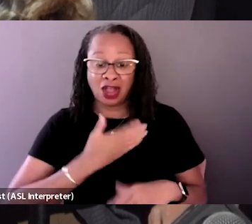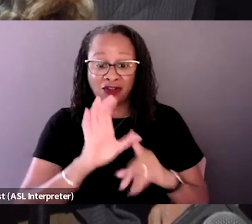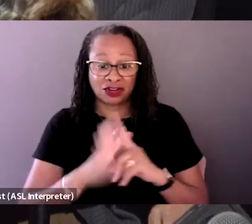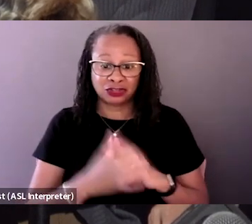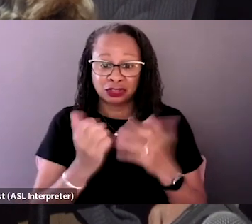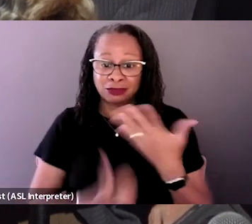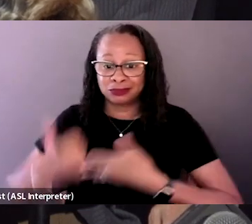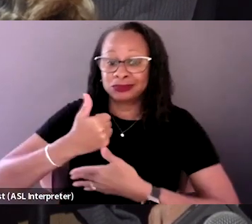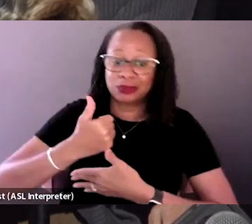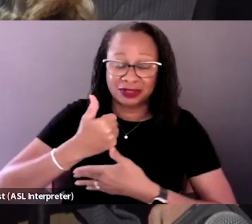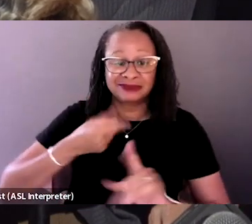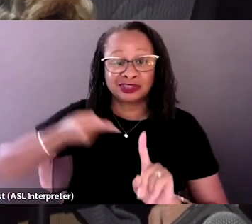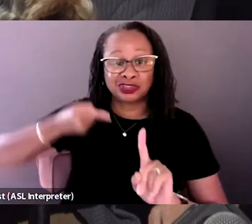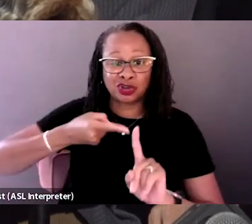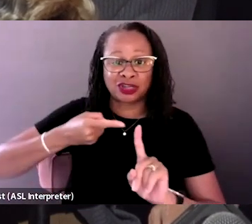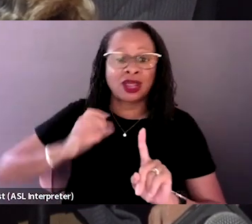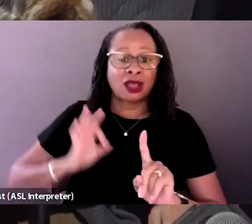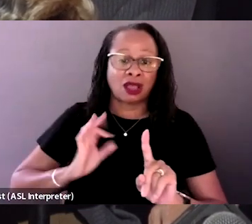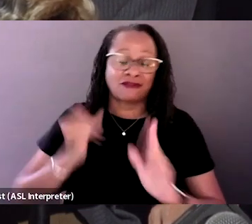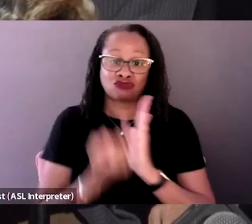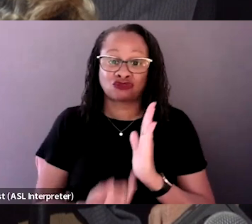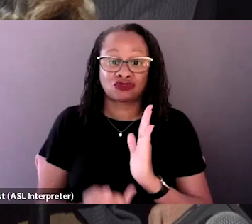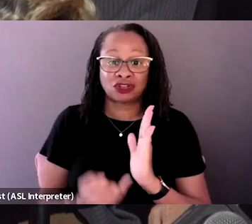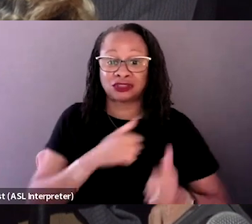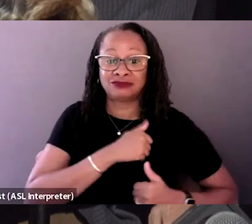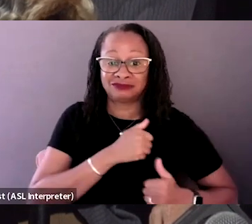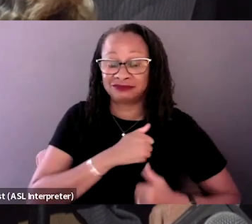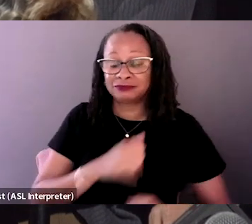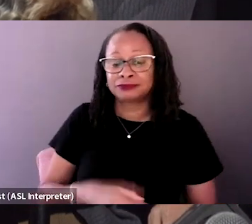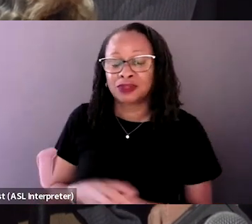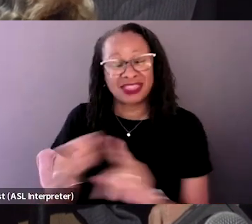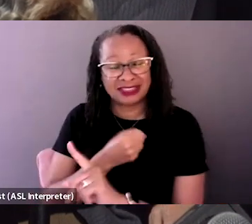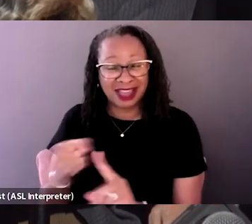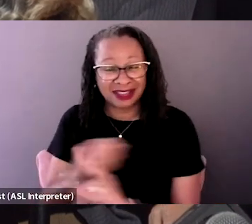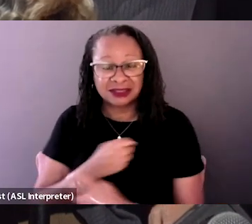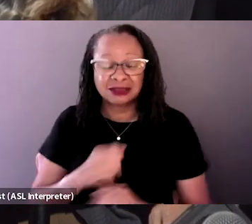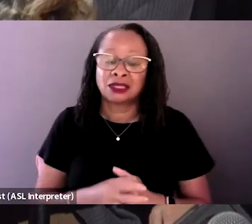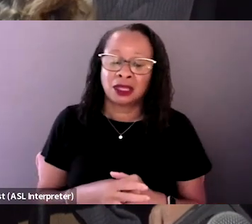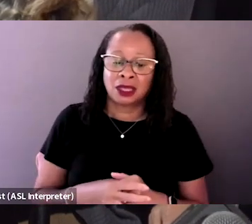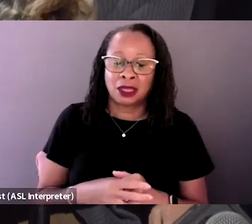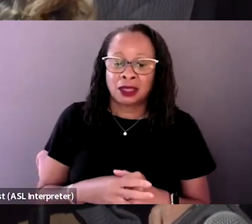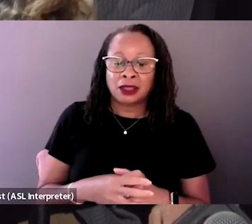because our culture is priority target of Russian attacks,